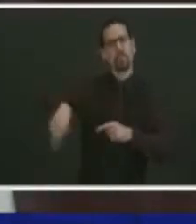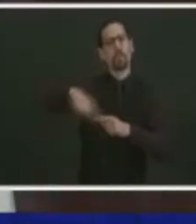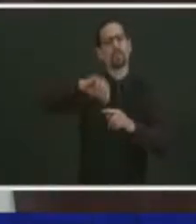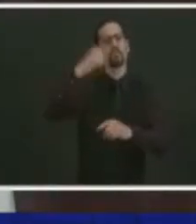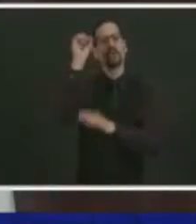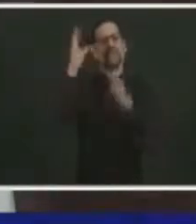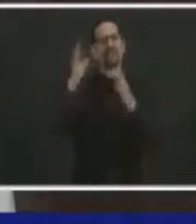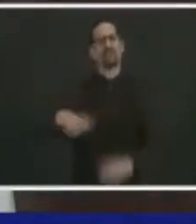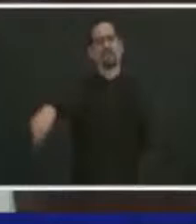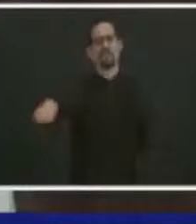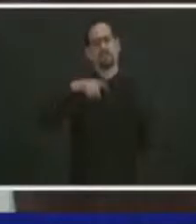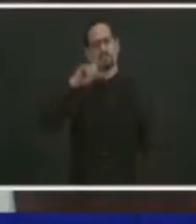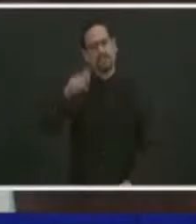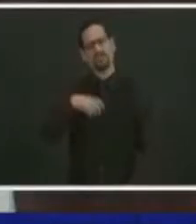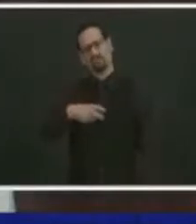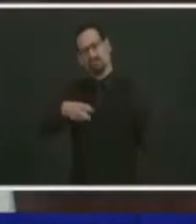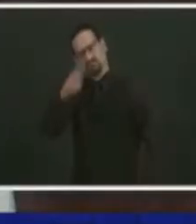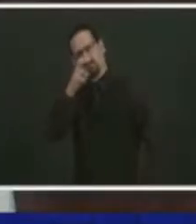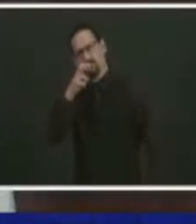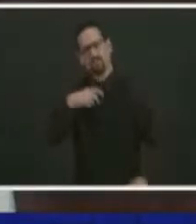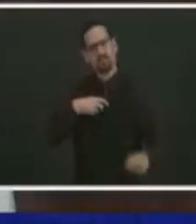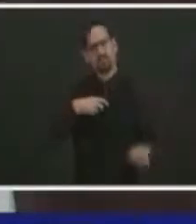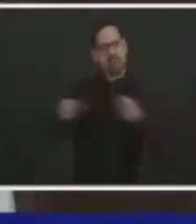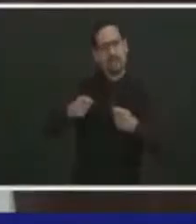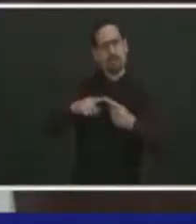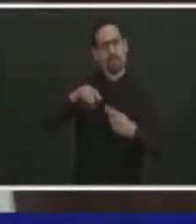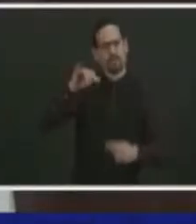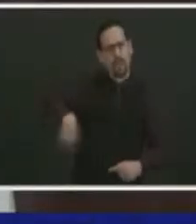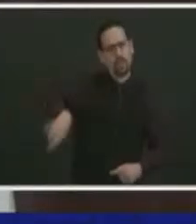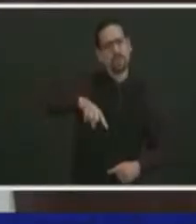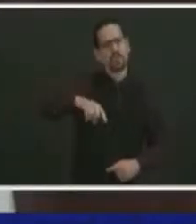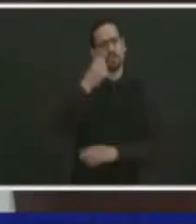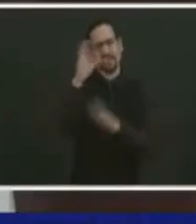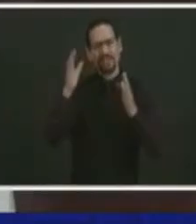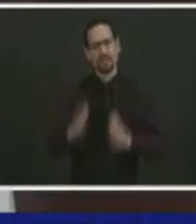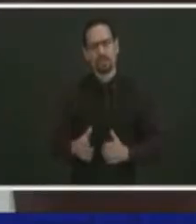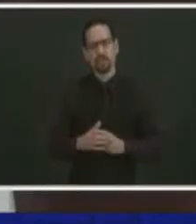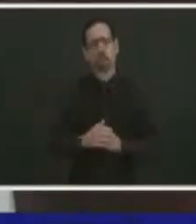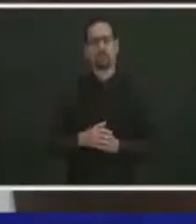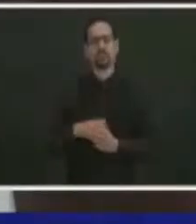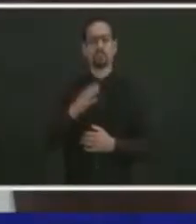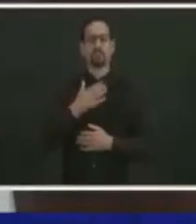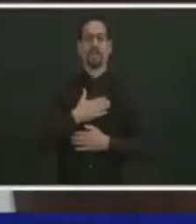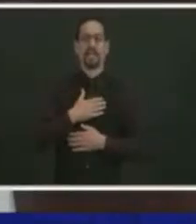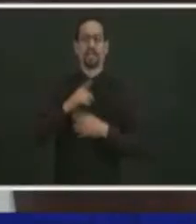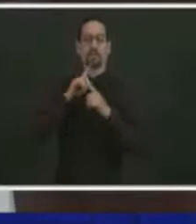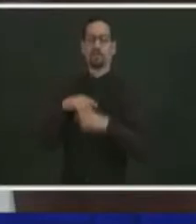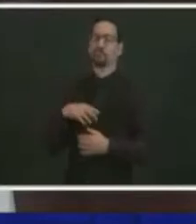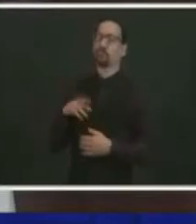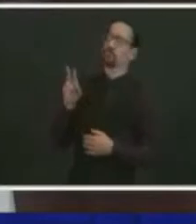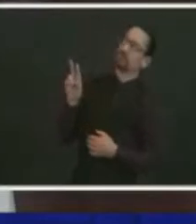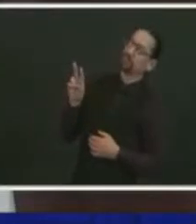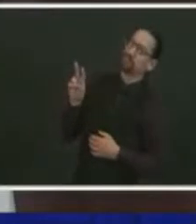is to dominate. So my reaction to that is,